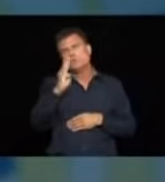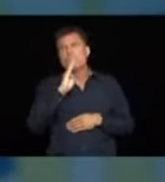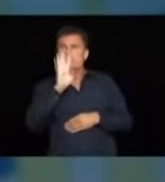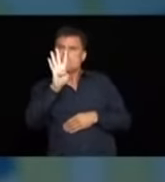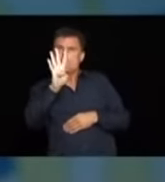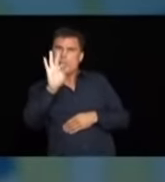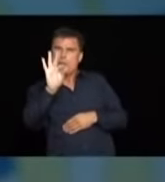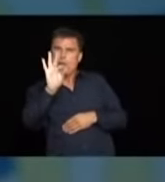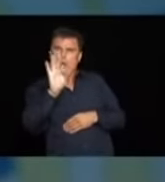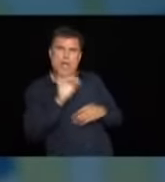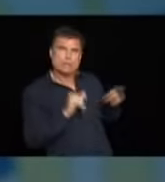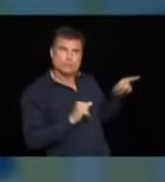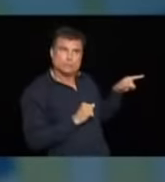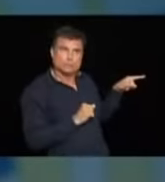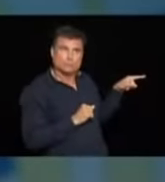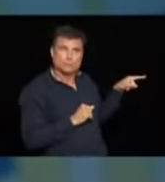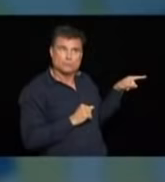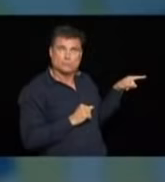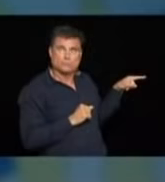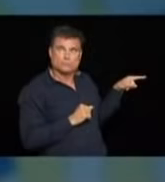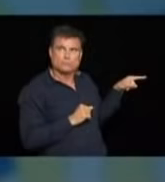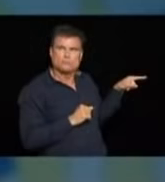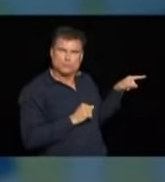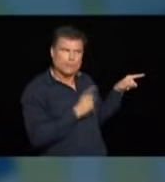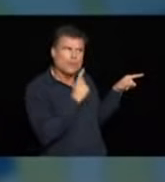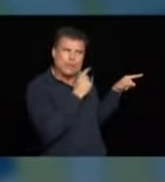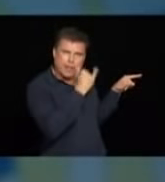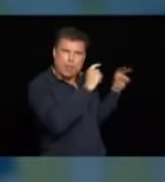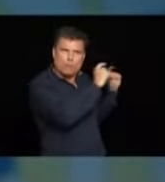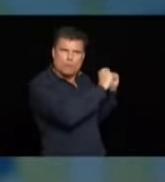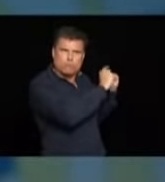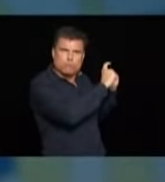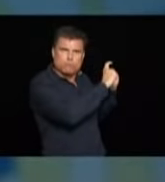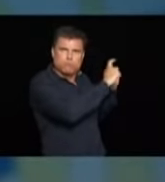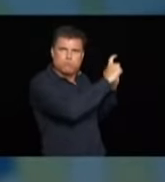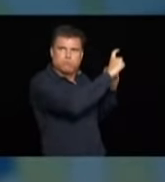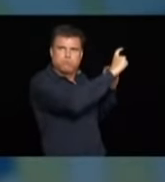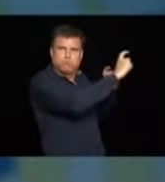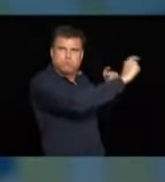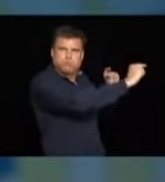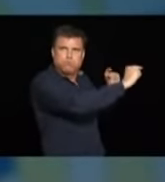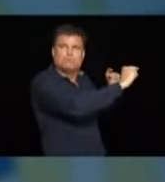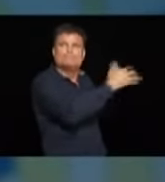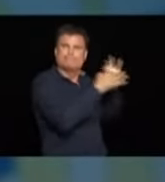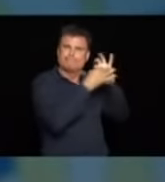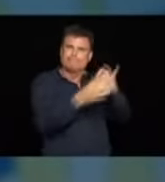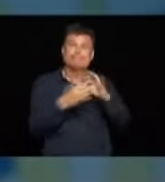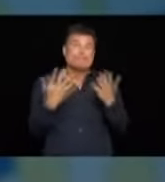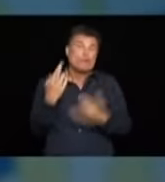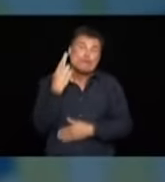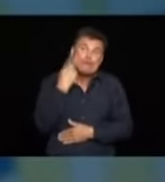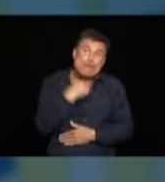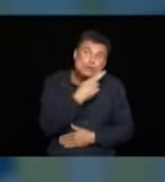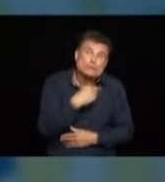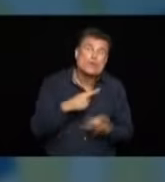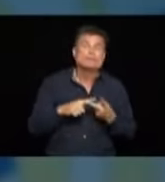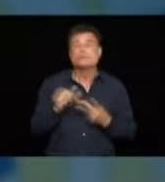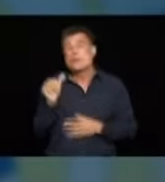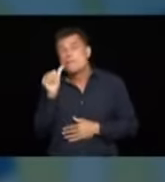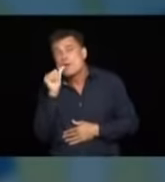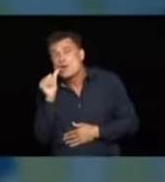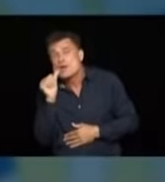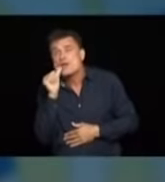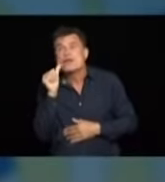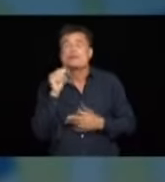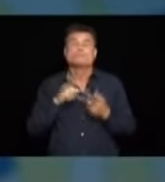particular, we see clusters of cases that are related to restaurants, bars, and lounges, some of those being very high-profile ones that we've heard